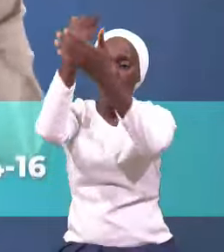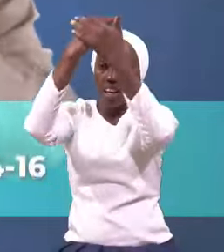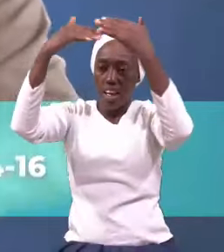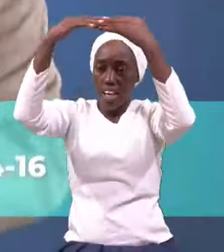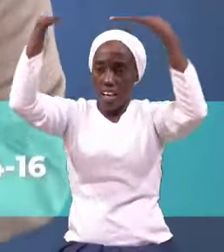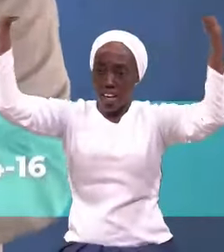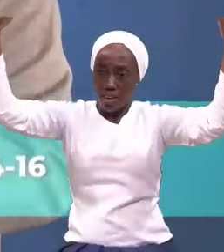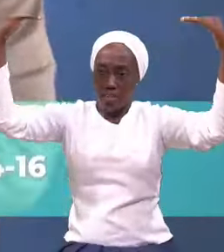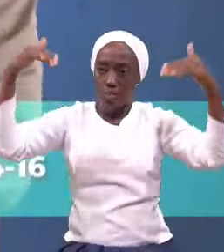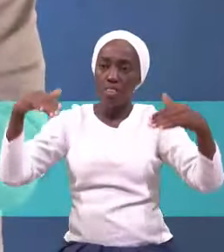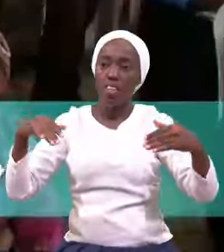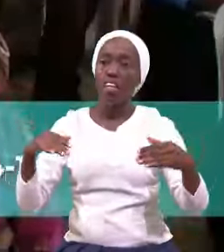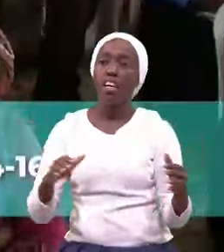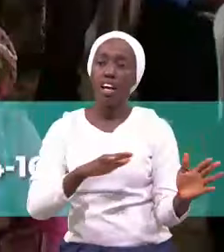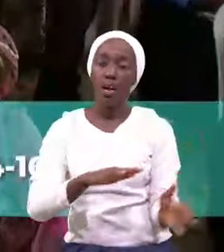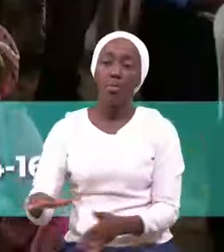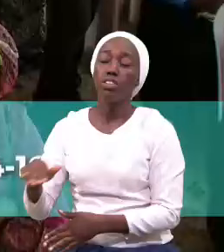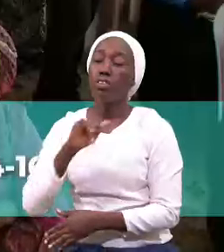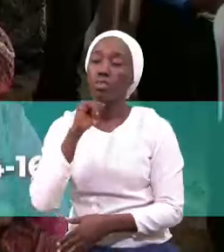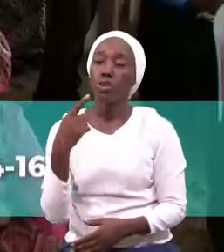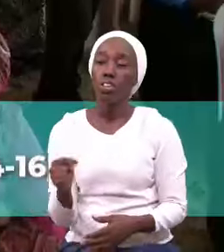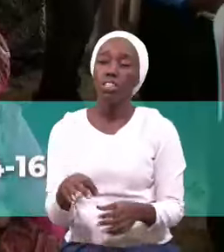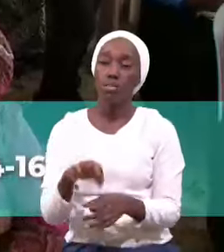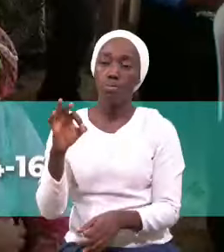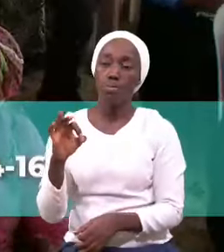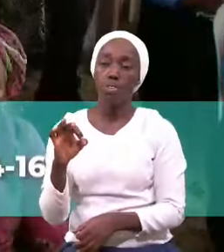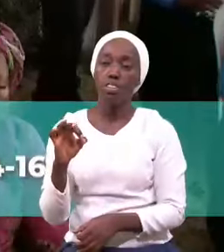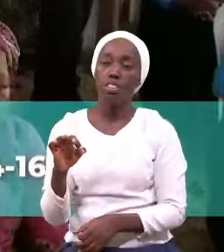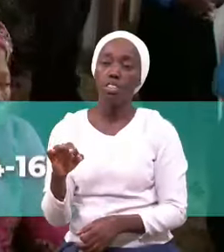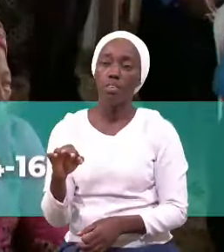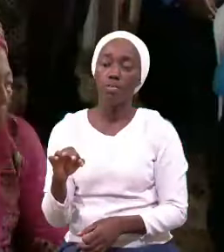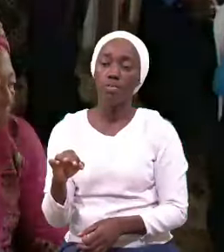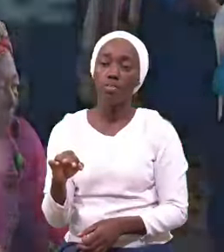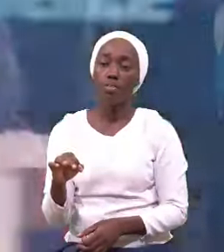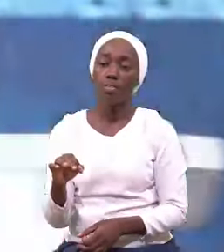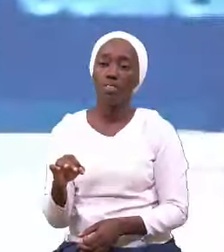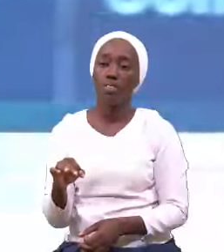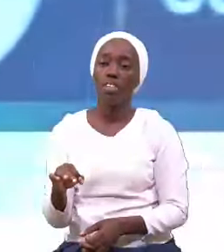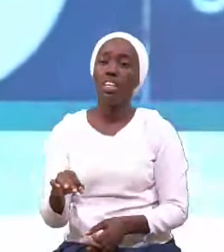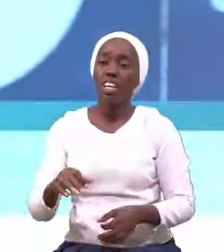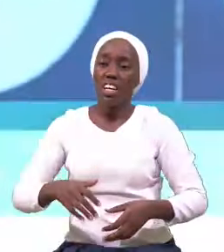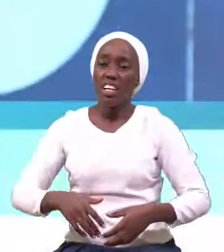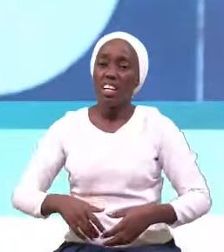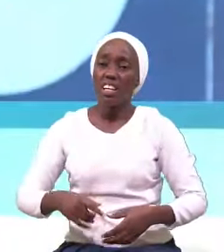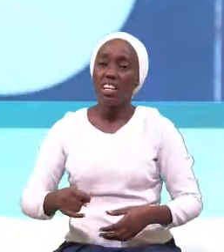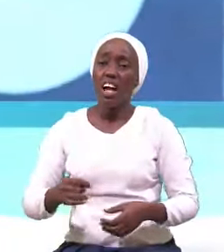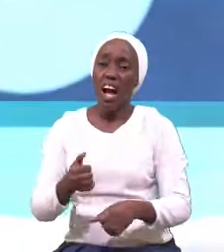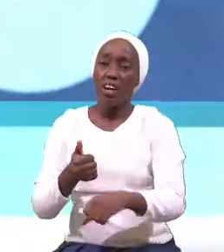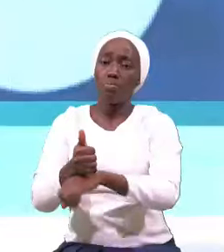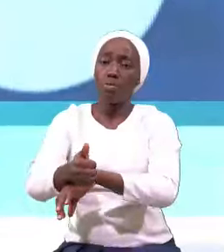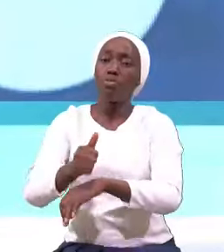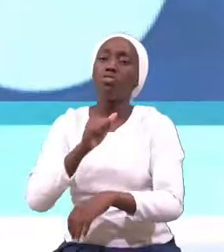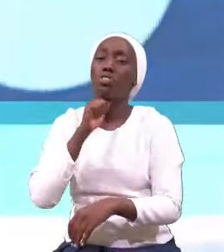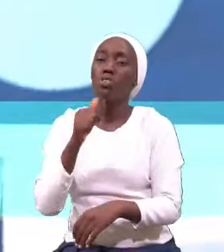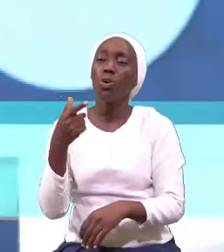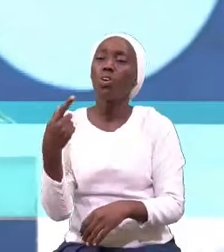not the Spirit. B, blaspheme not the Spirit. You